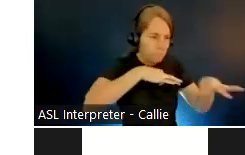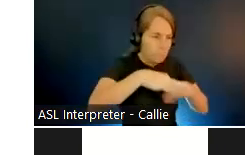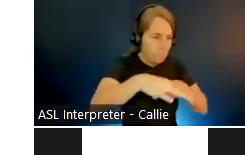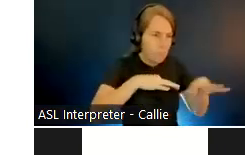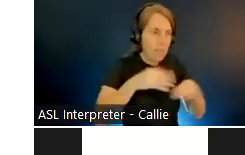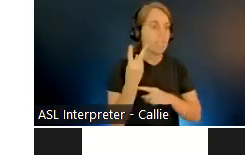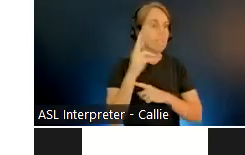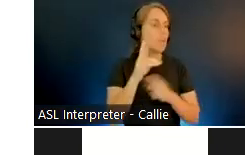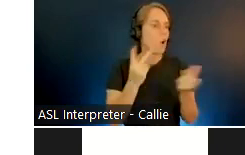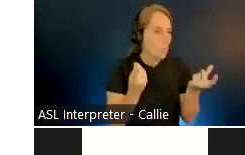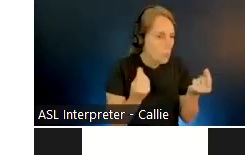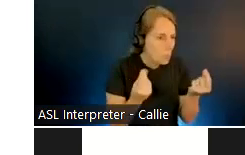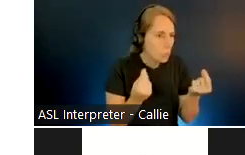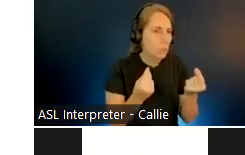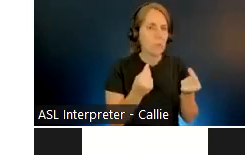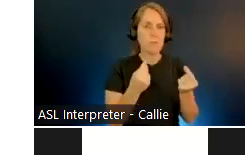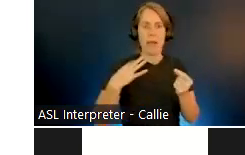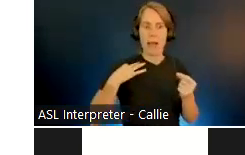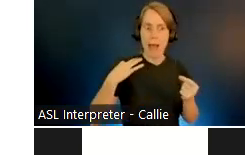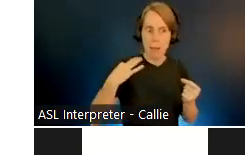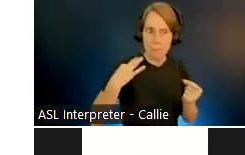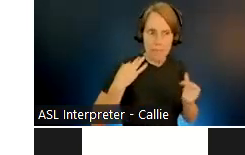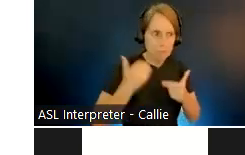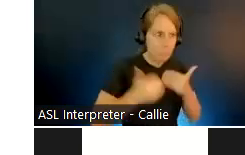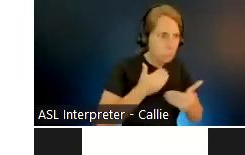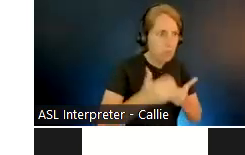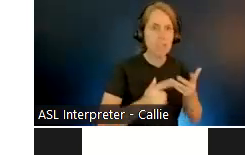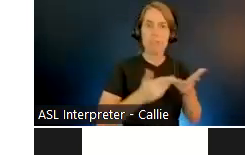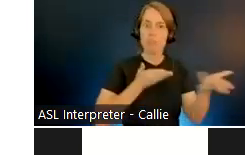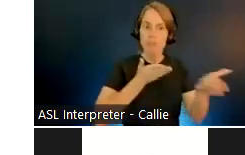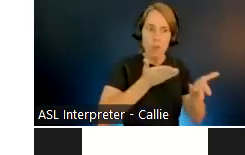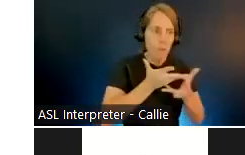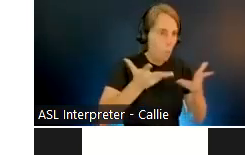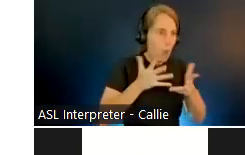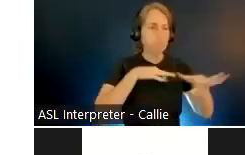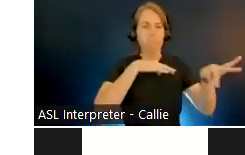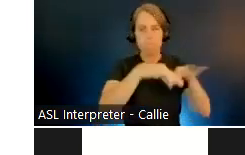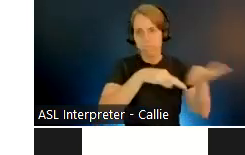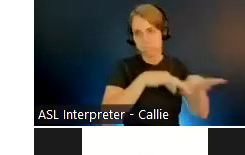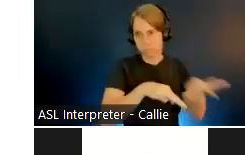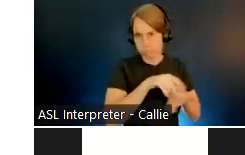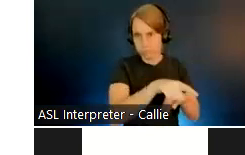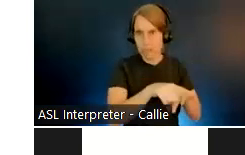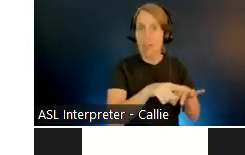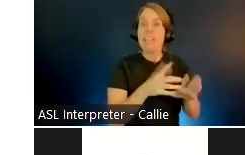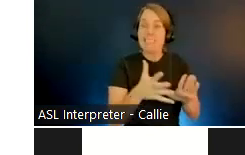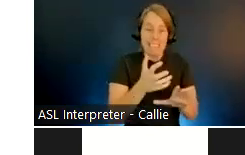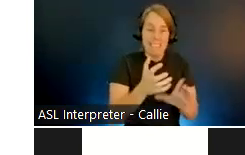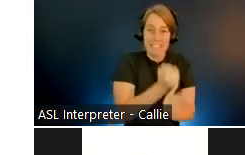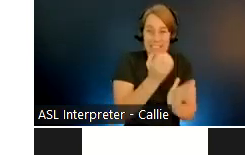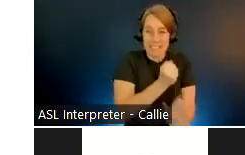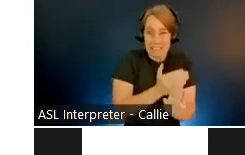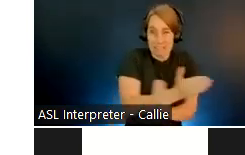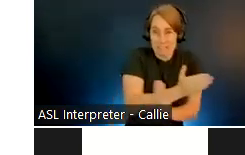what kind of services they offer. Again, as early as possible during the transition process. The reason for